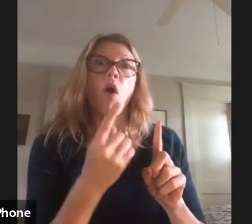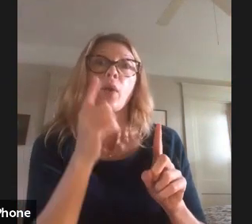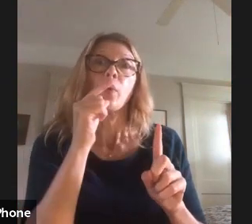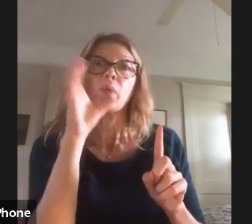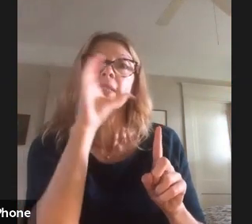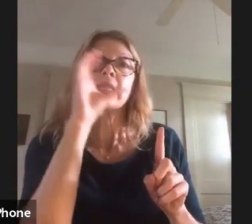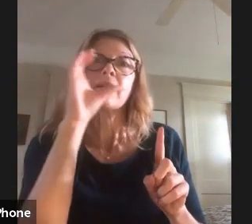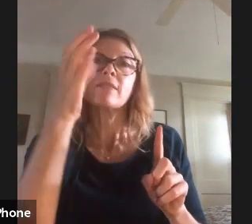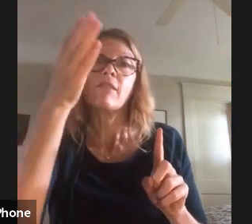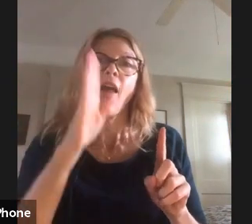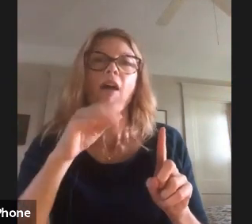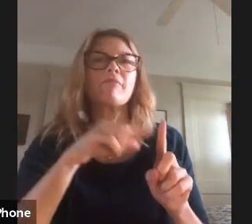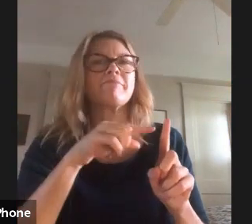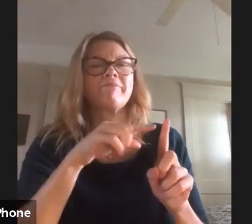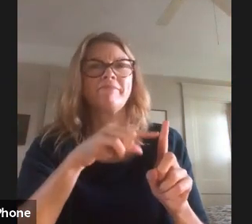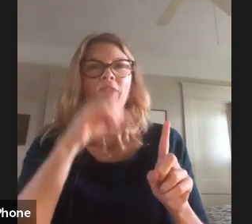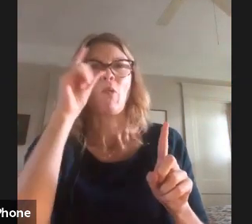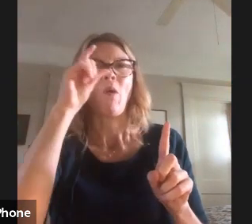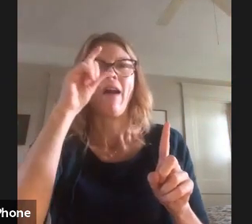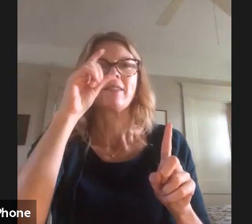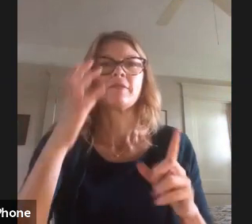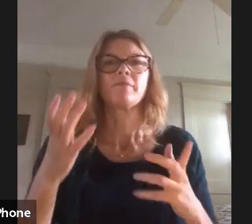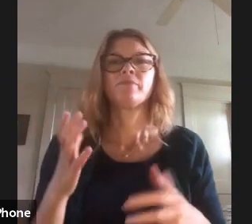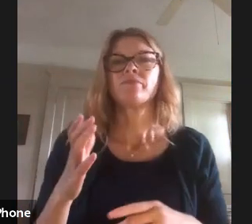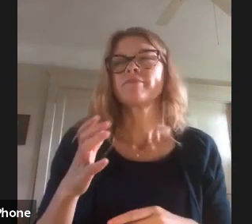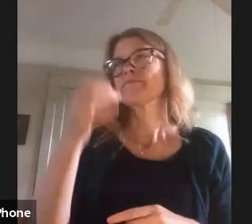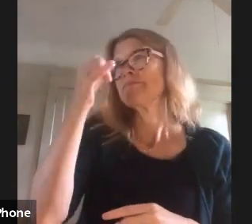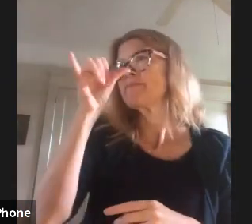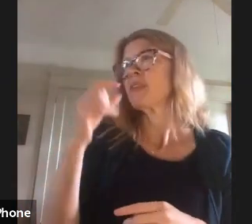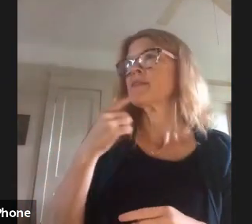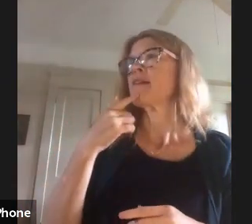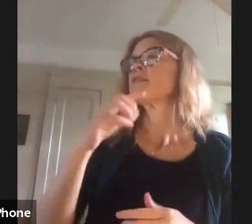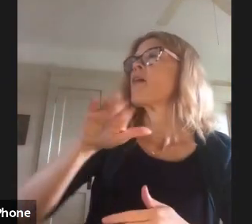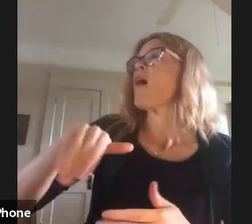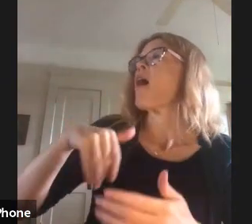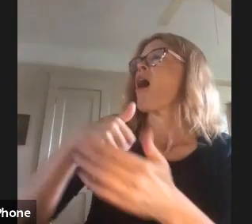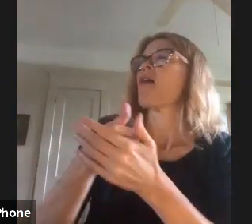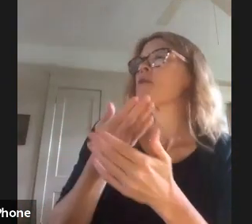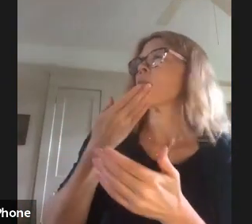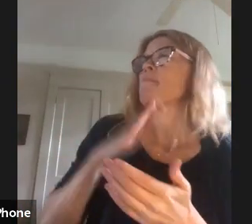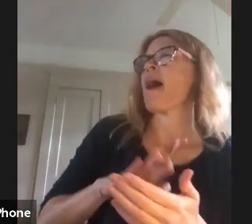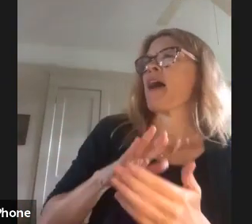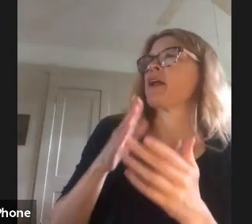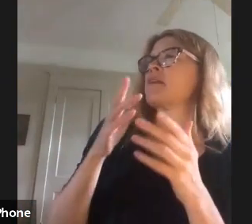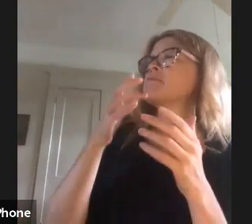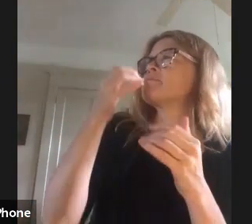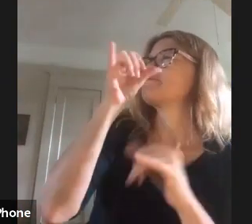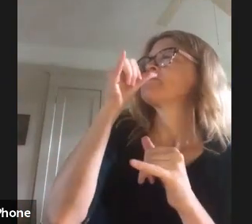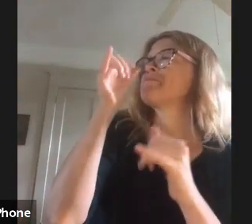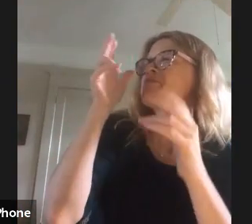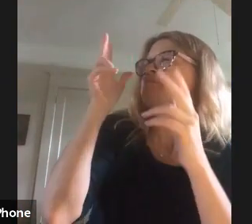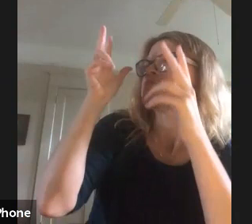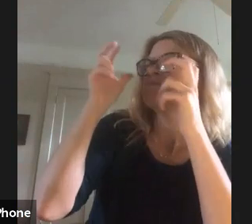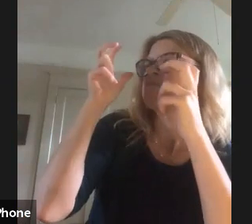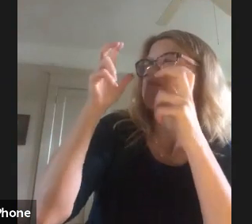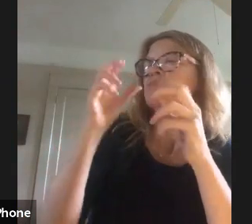Everyone has proved faithless. All alike have turned bad. There is none who does good. No, not